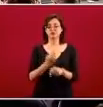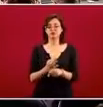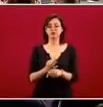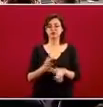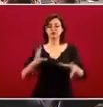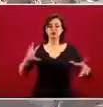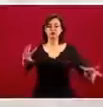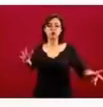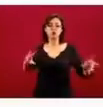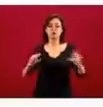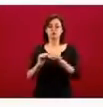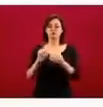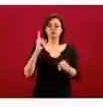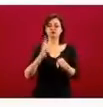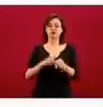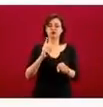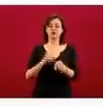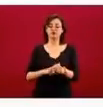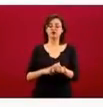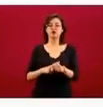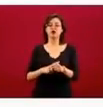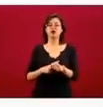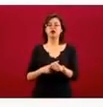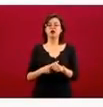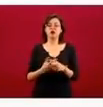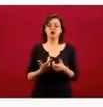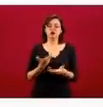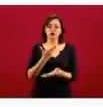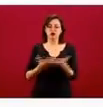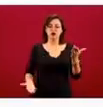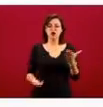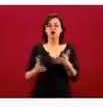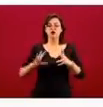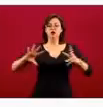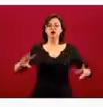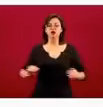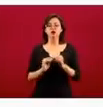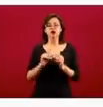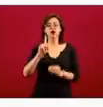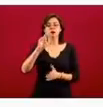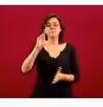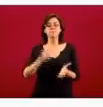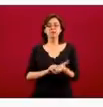Now we have this curve of accumulated cases so far